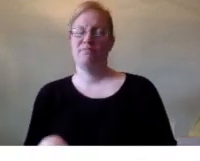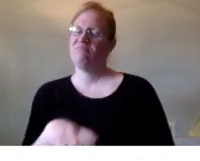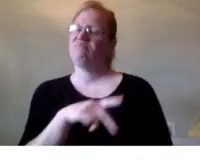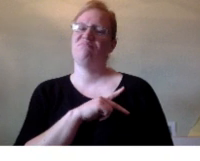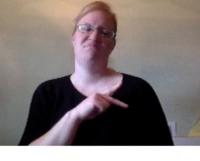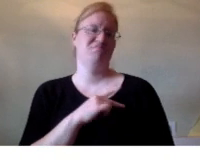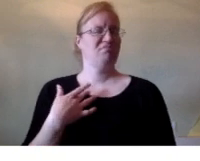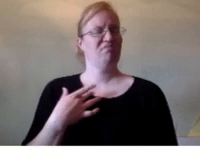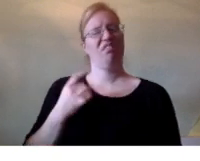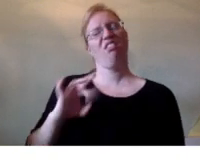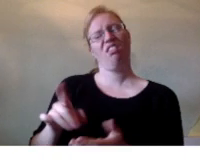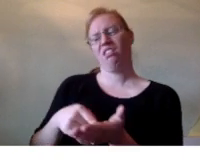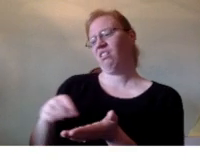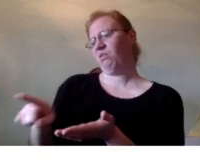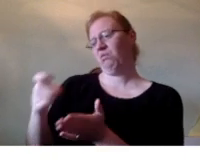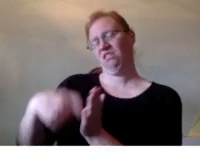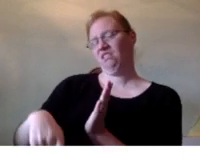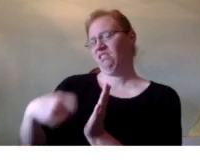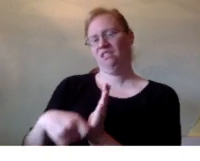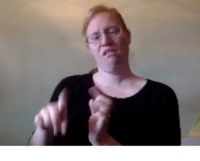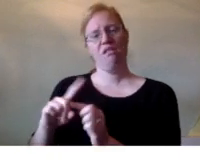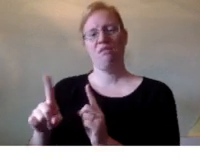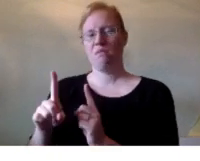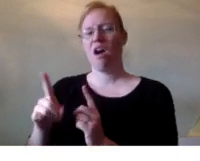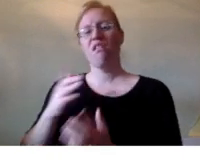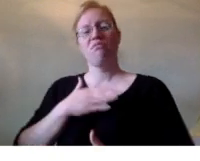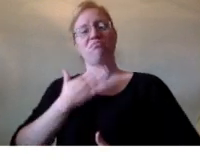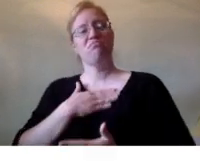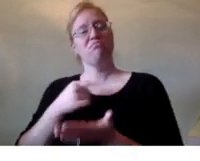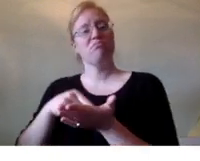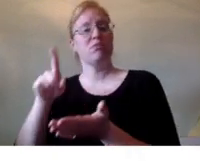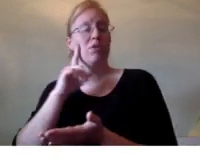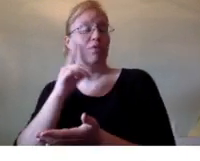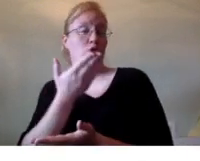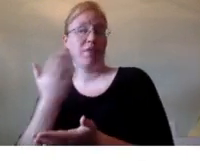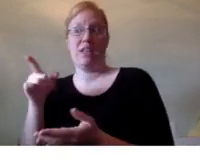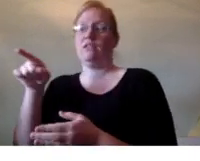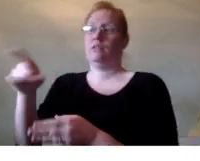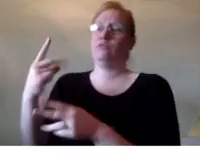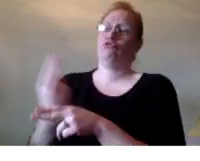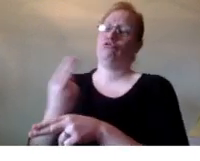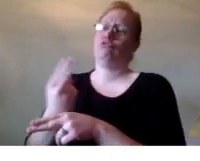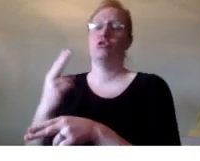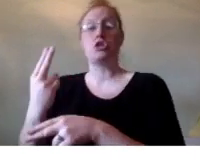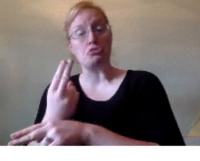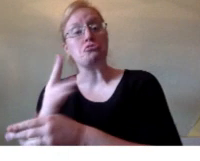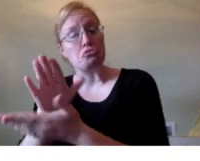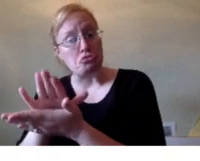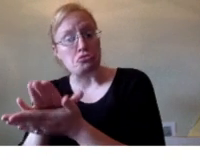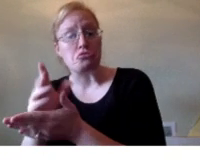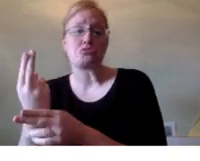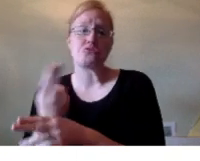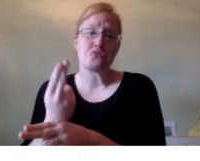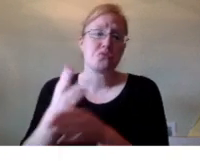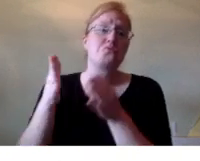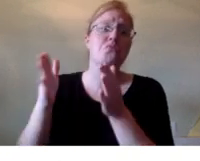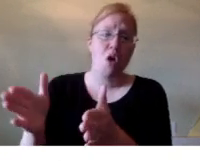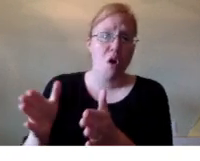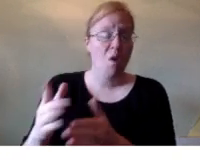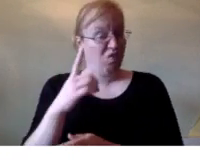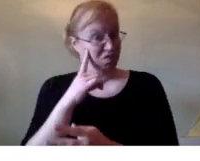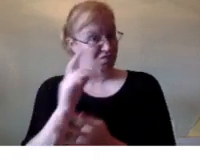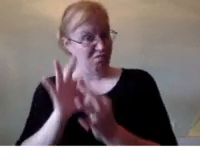Keisha does not like to pay taxes, but she is glad they pay for things she uses. She uses schools and roads. So do you